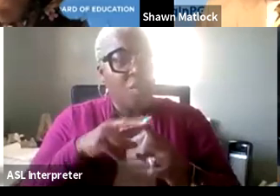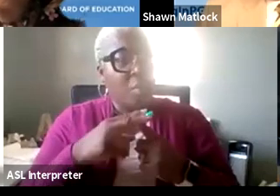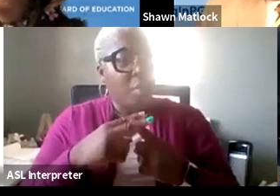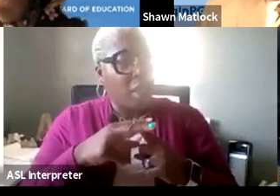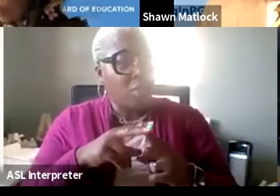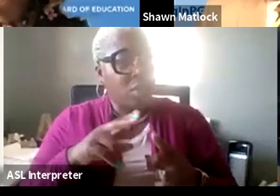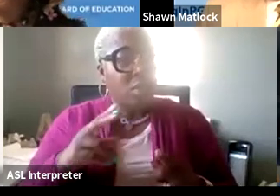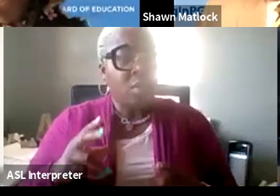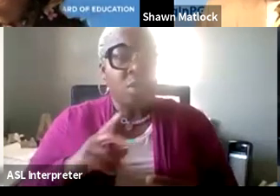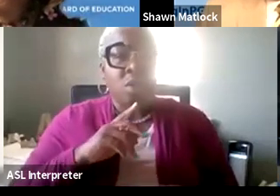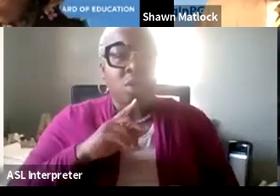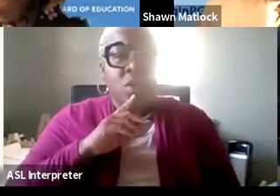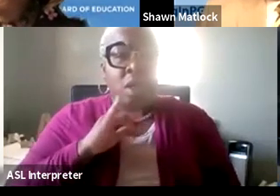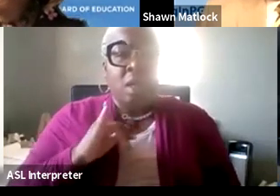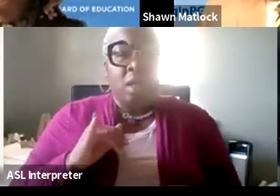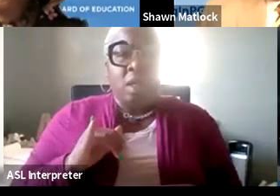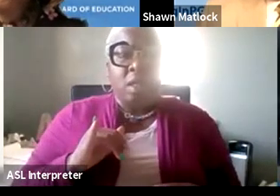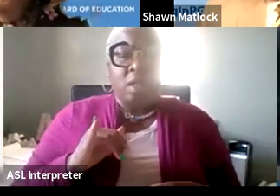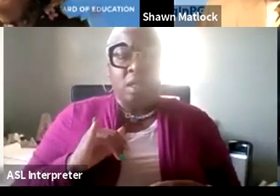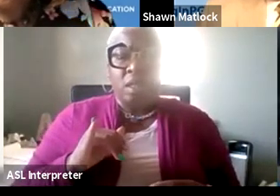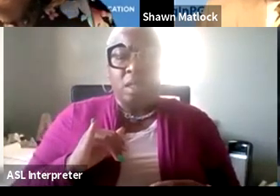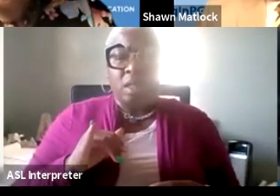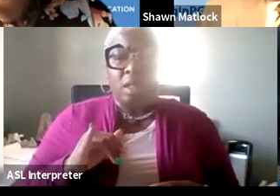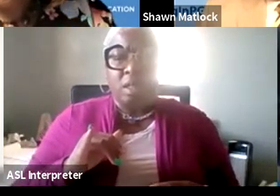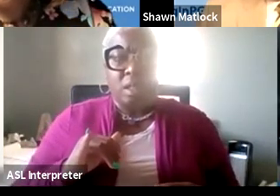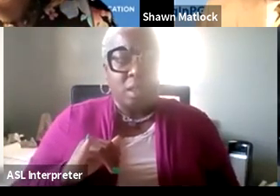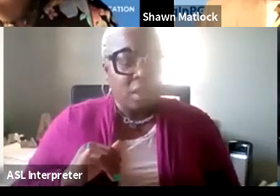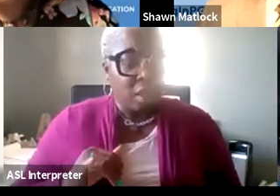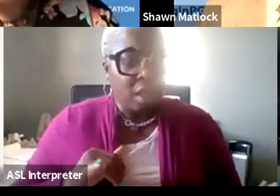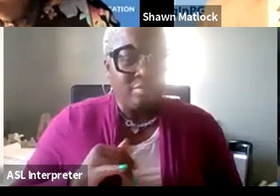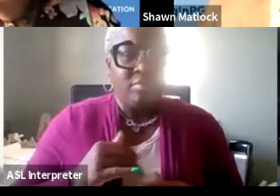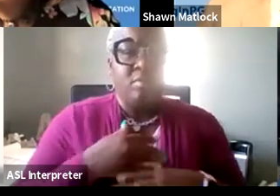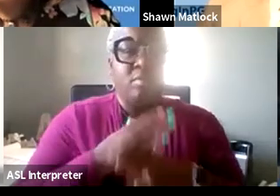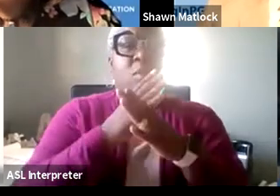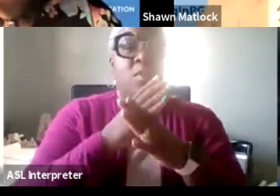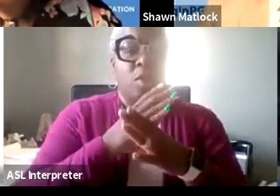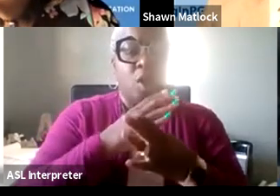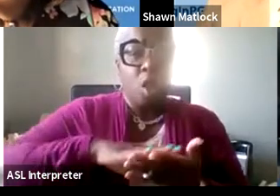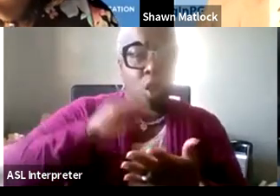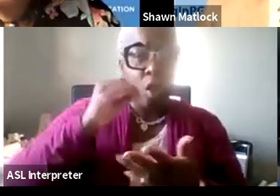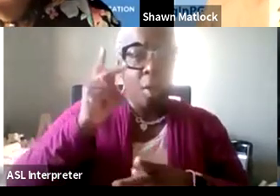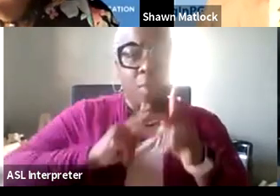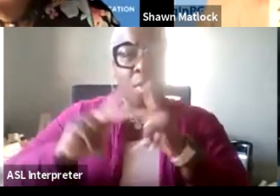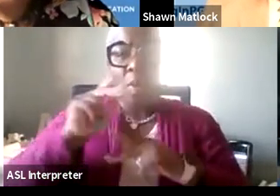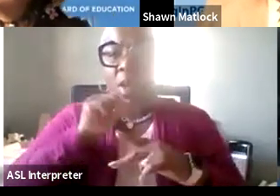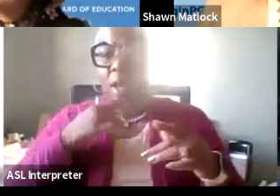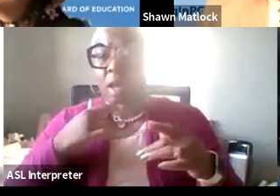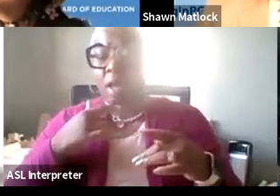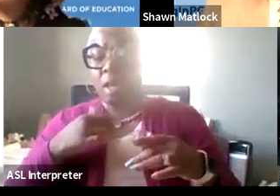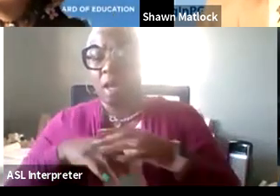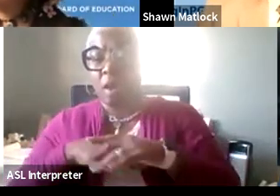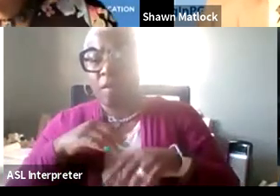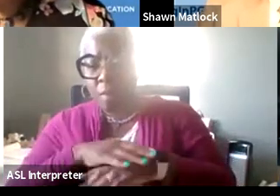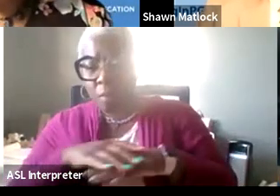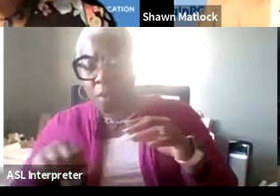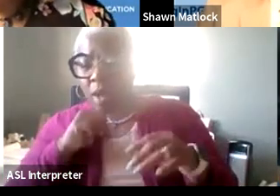really, I think it really inhibits learning. If people are that uncomfortable and that concerned about their